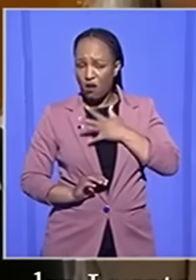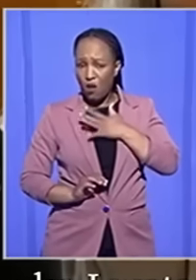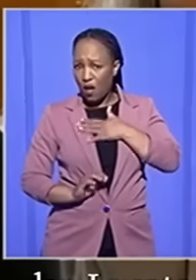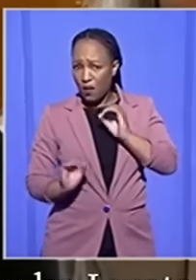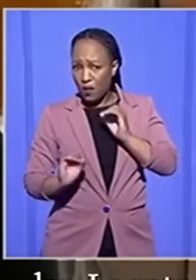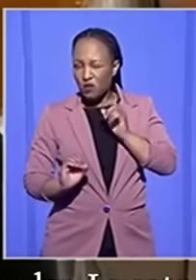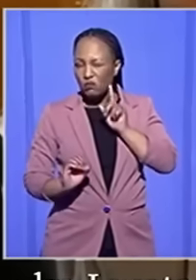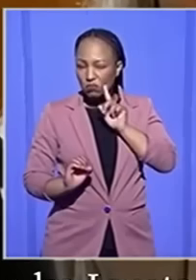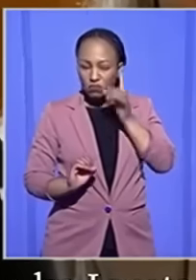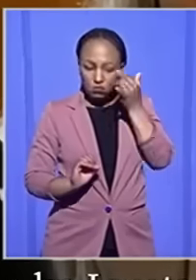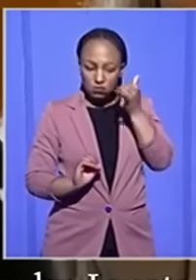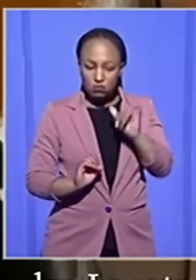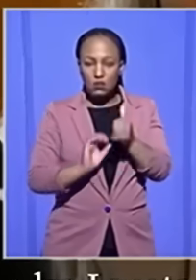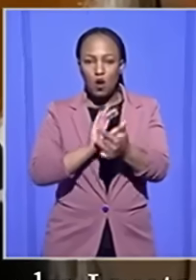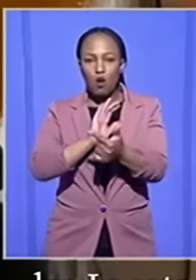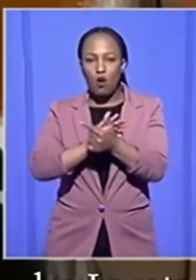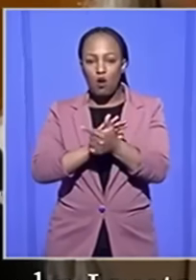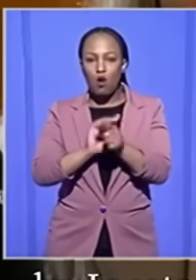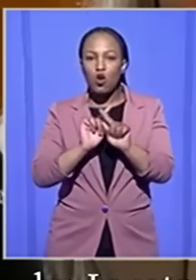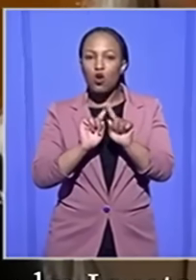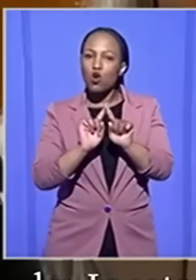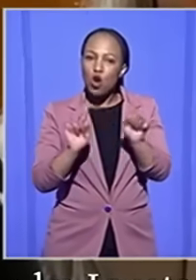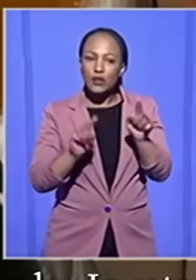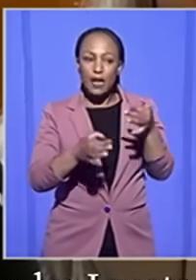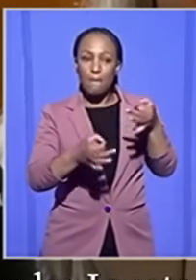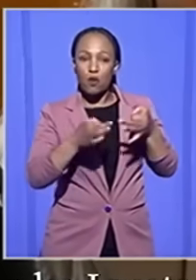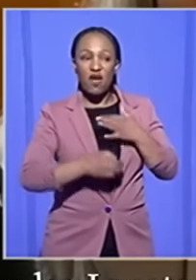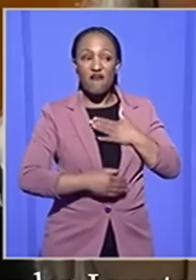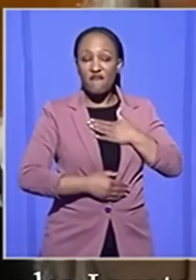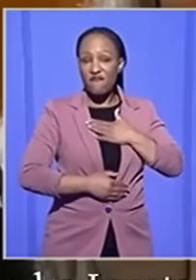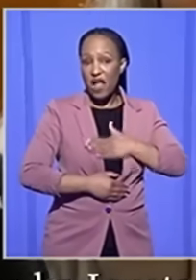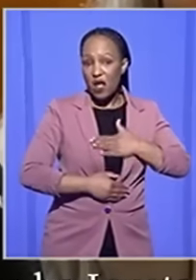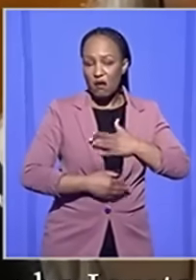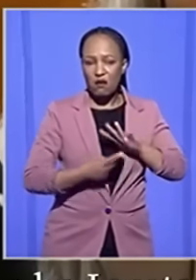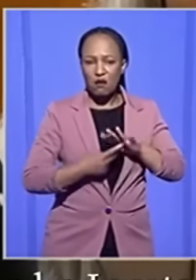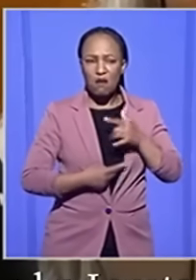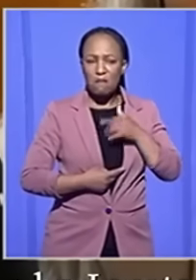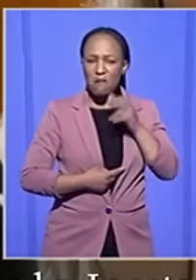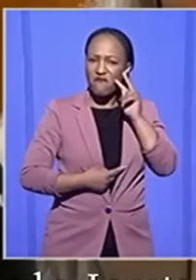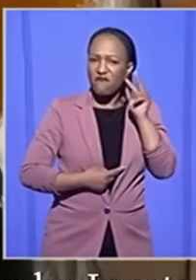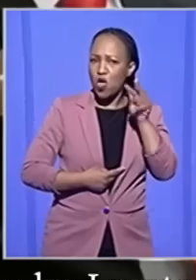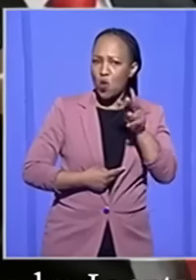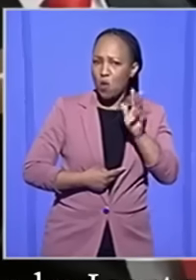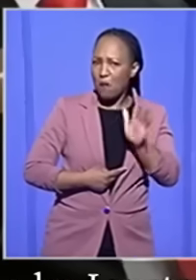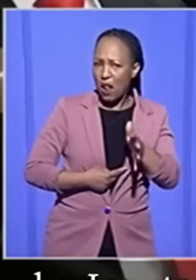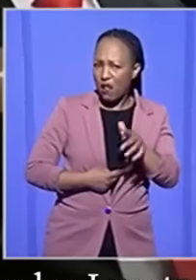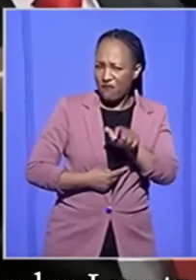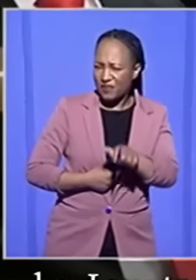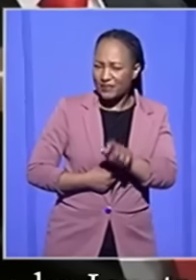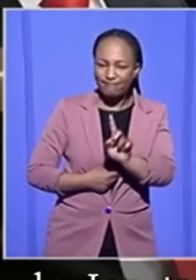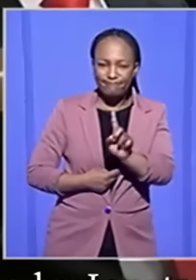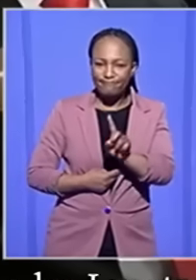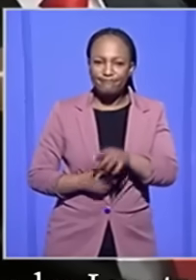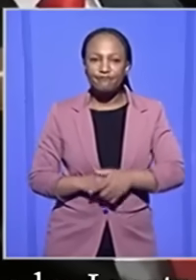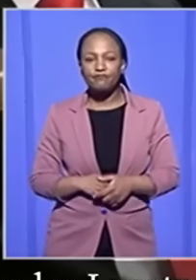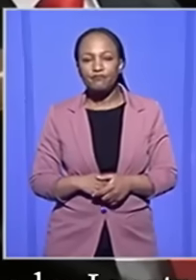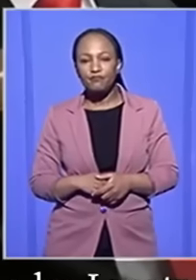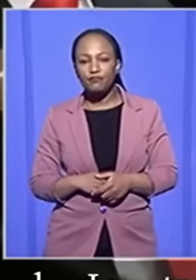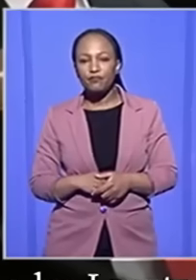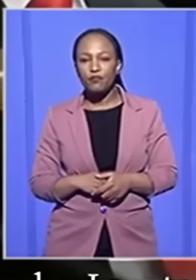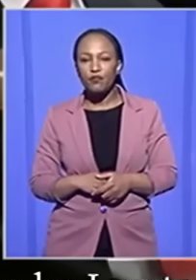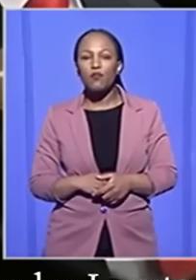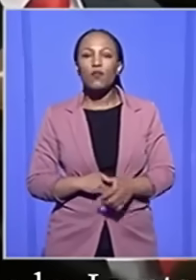say, not what are my political feelings or views about this particular individual. Mme puso yona e tile